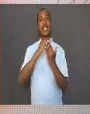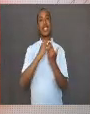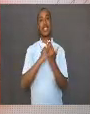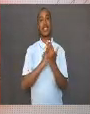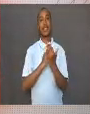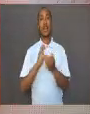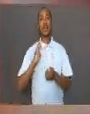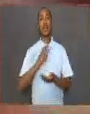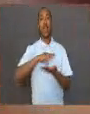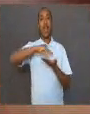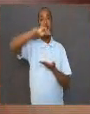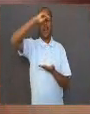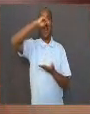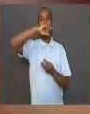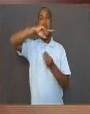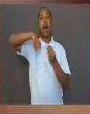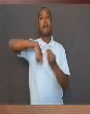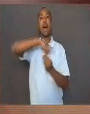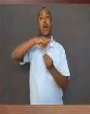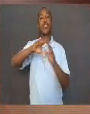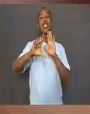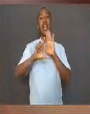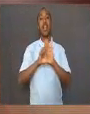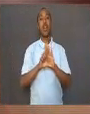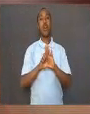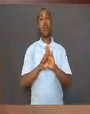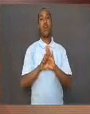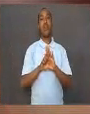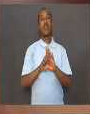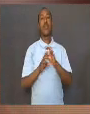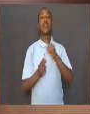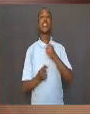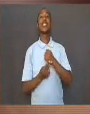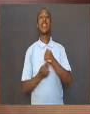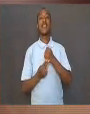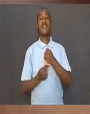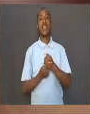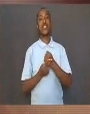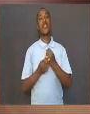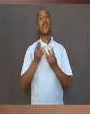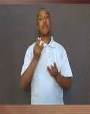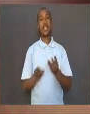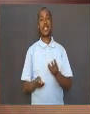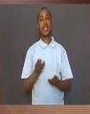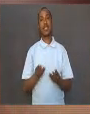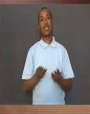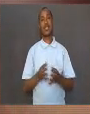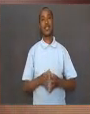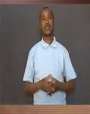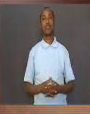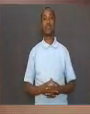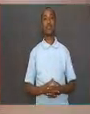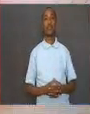lesson, we learned about the law of conservation